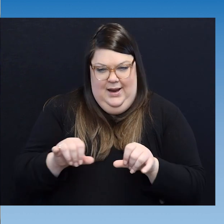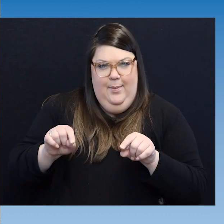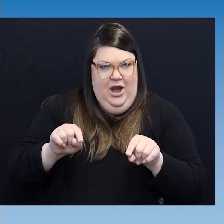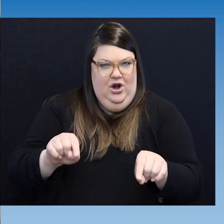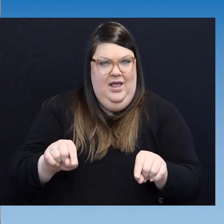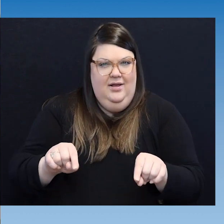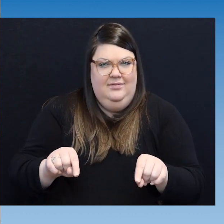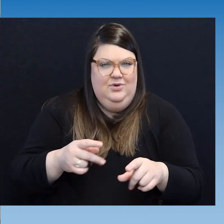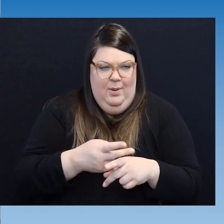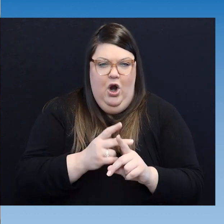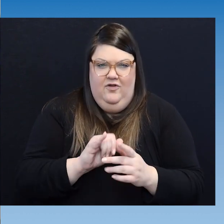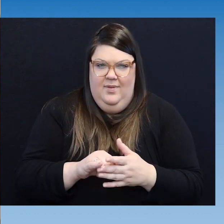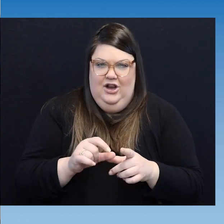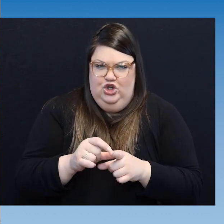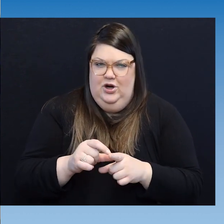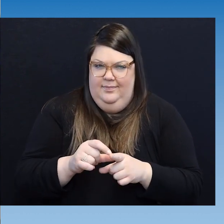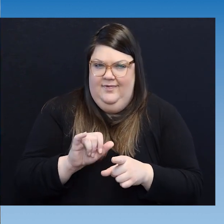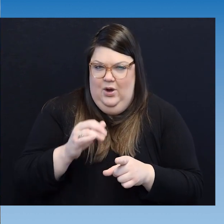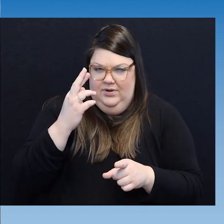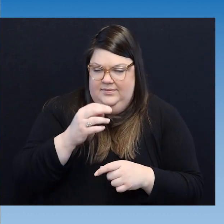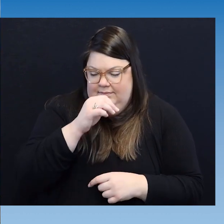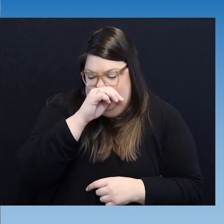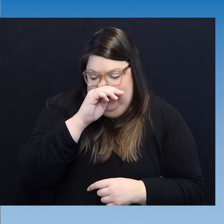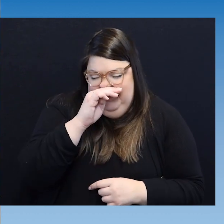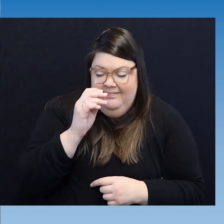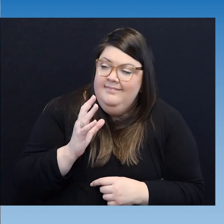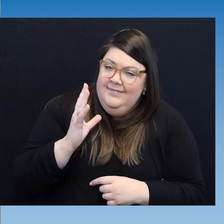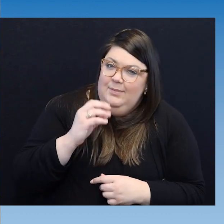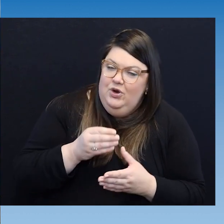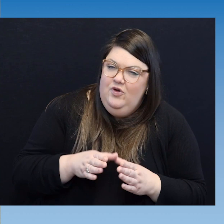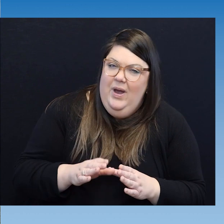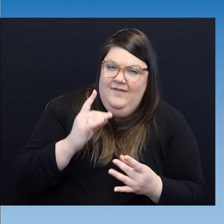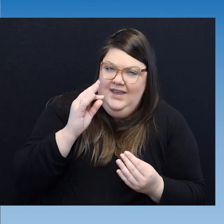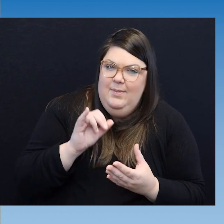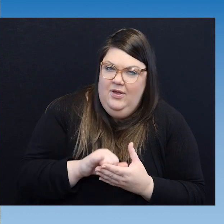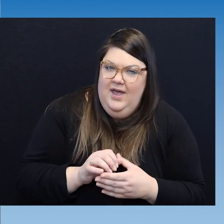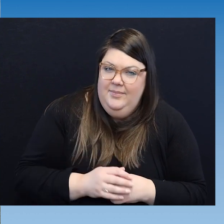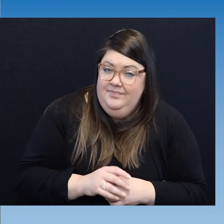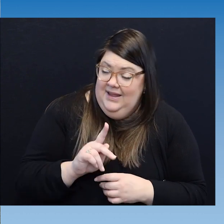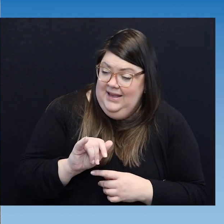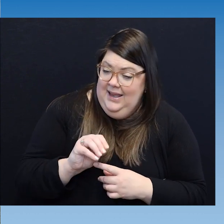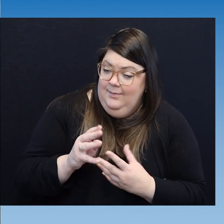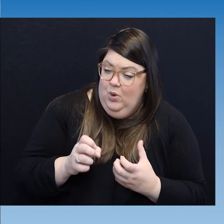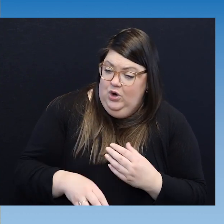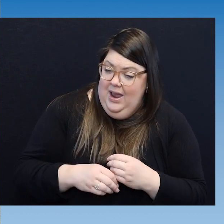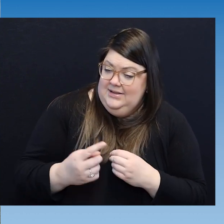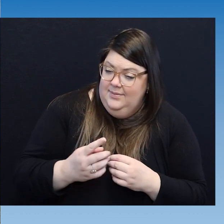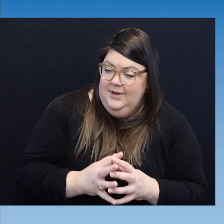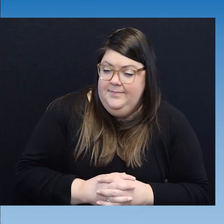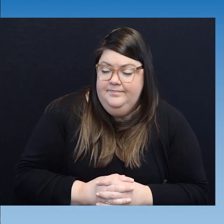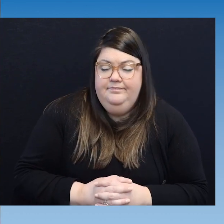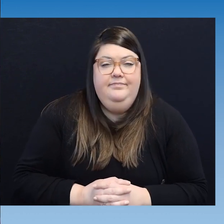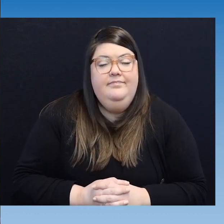that was where I borrowed from that term. Such a beautiful way of thinking about it and understanding it. Kim, did you want to add something or say well,